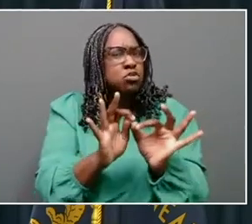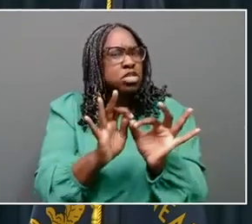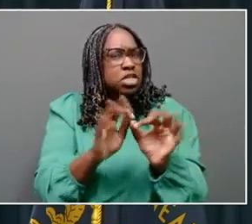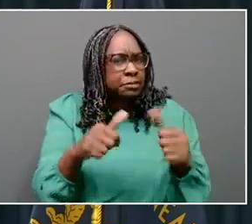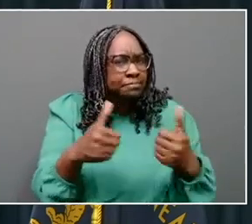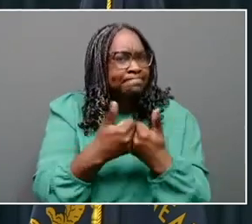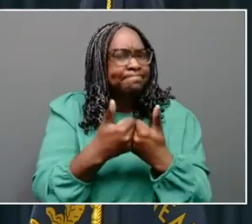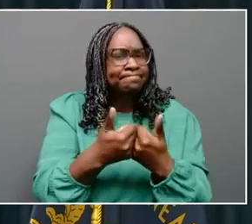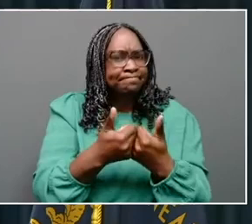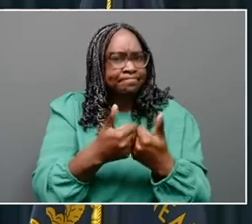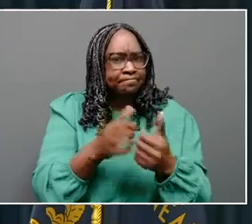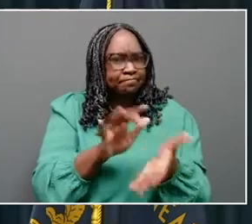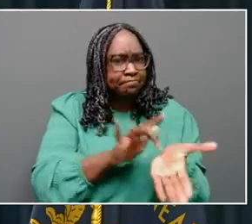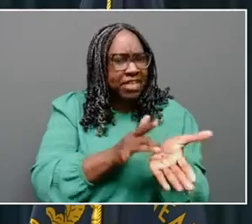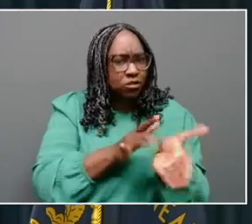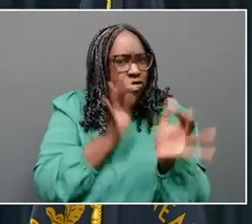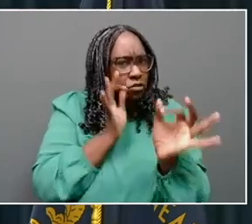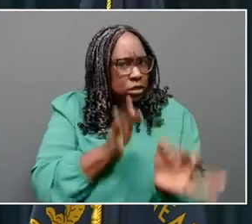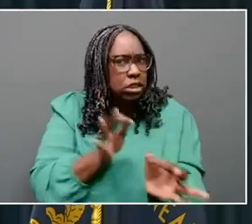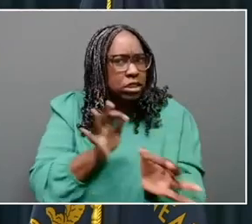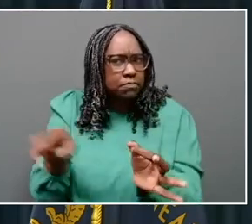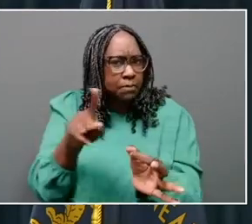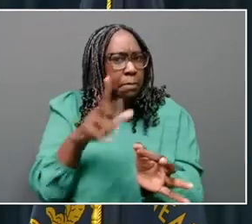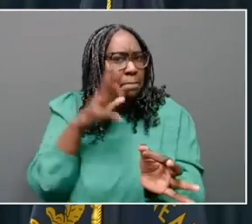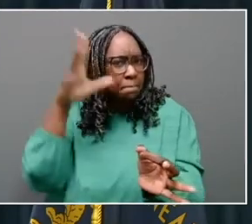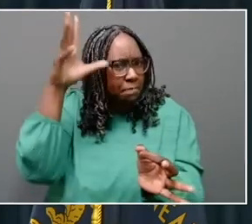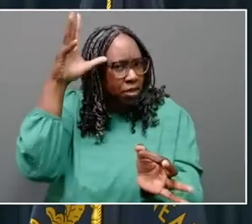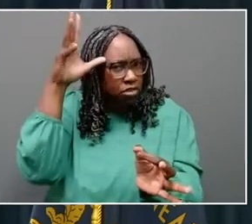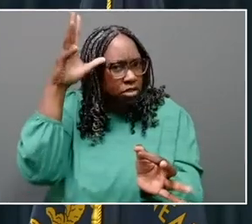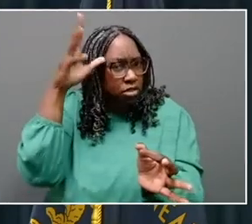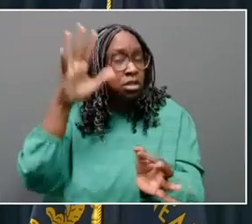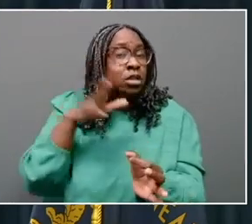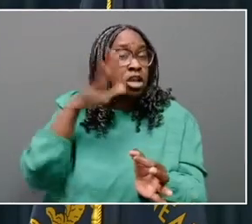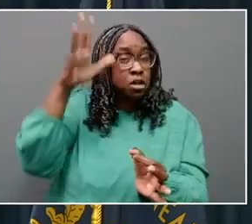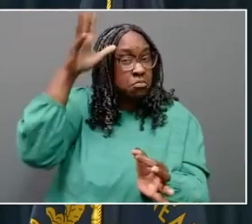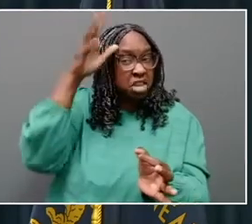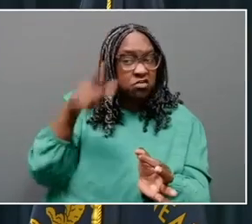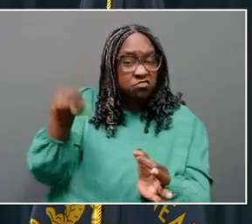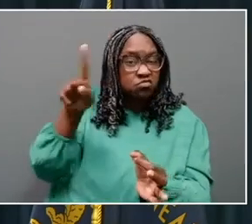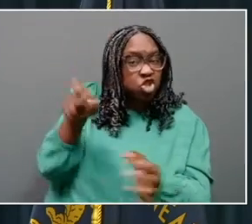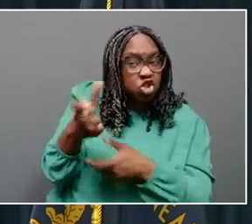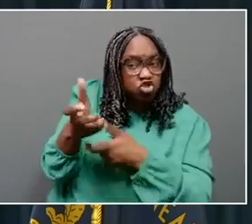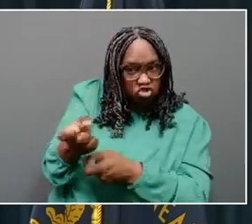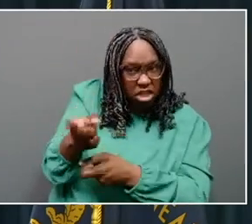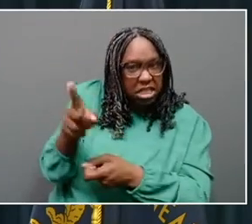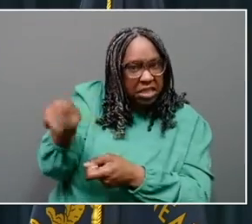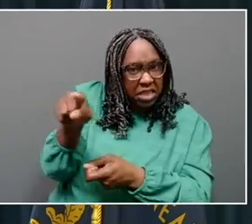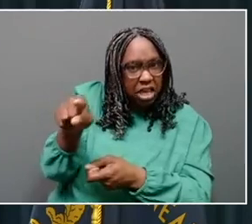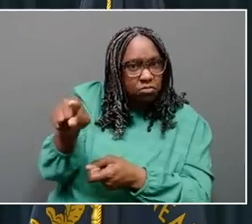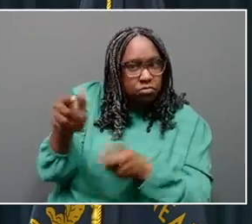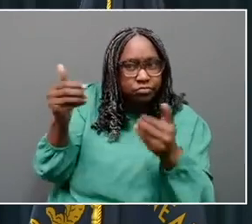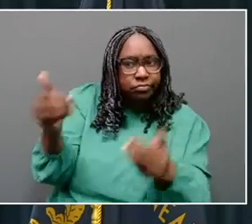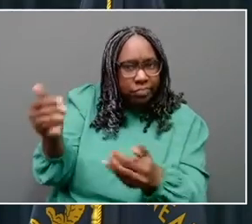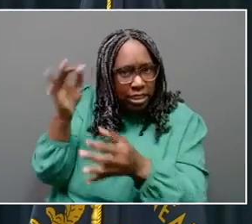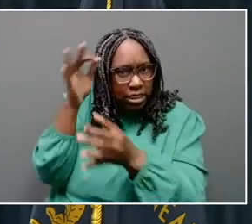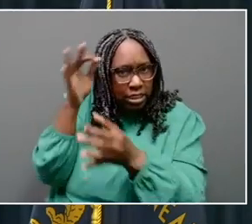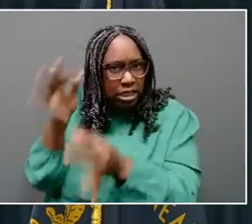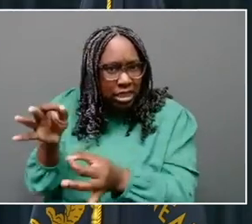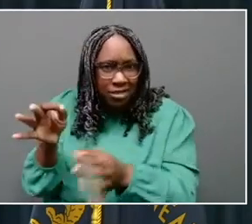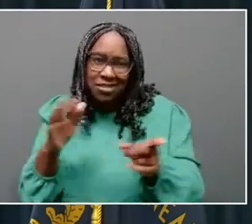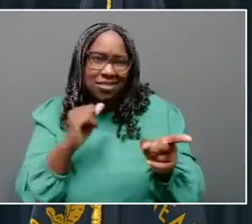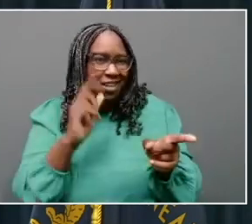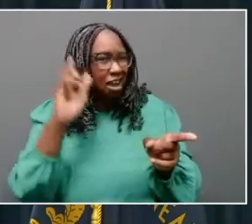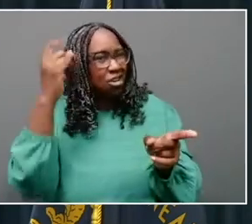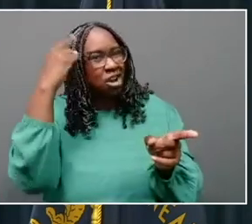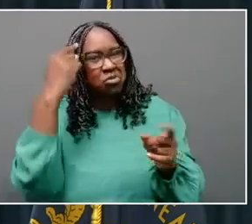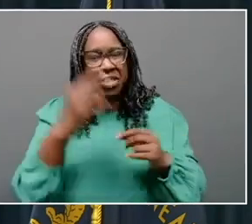for their kids, that a parent should always be trusted to make medical decisions for their children, not government. Now, this